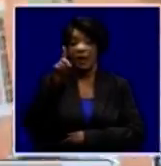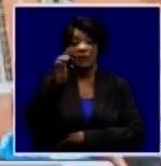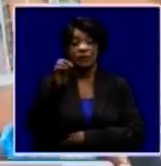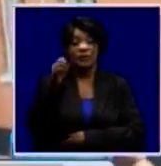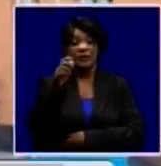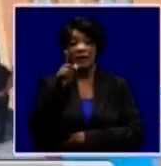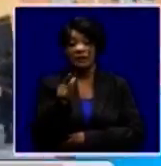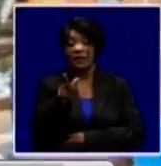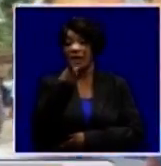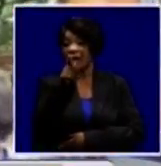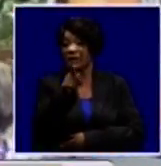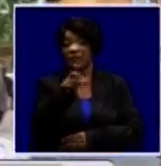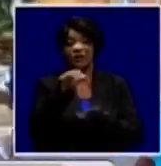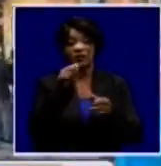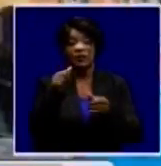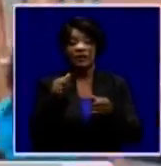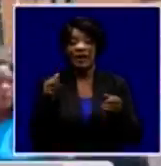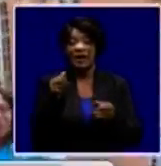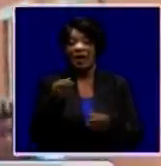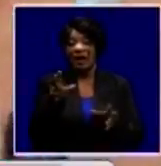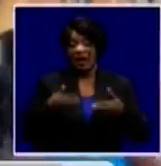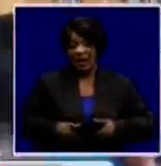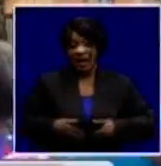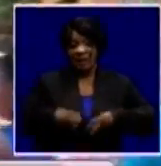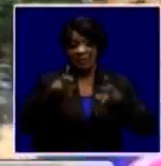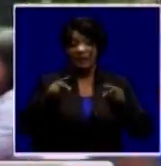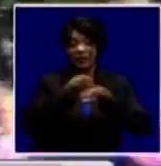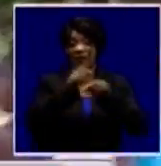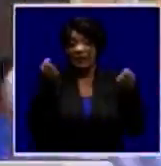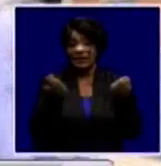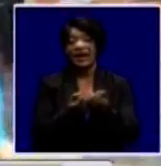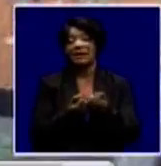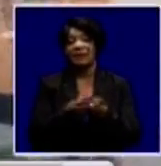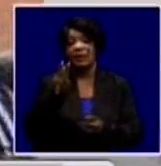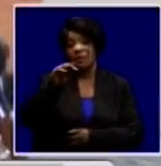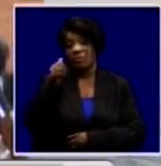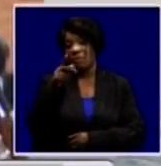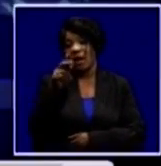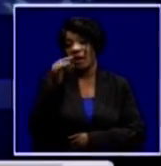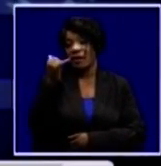a small person in society. Paul Sharara, ZNBC News in Kitwe.